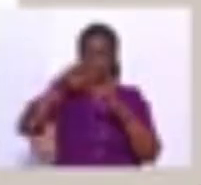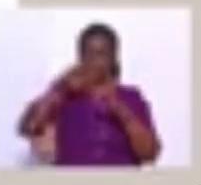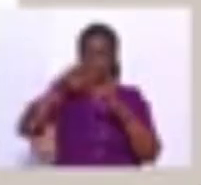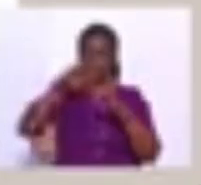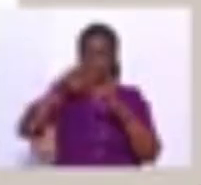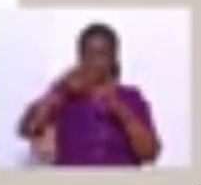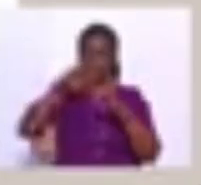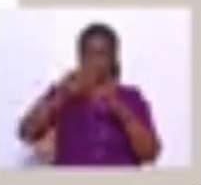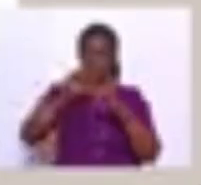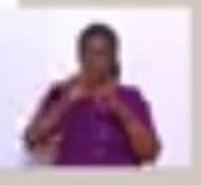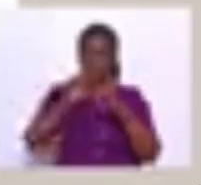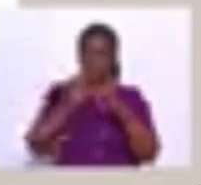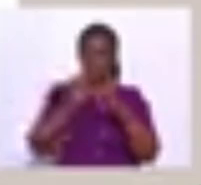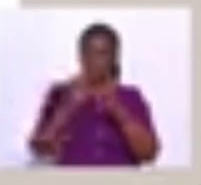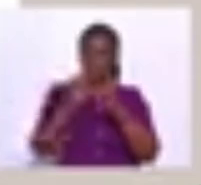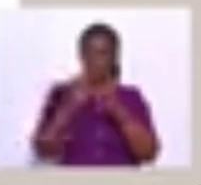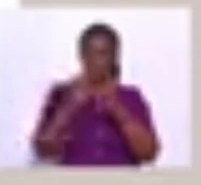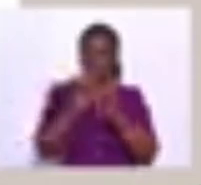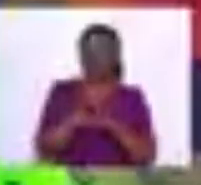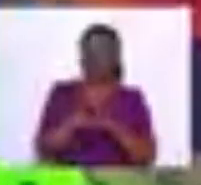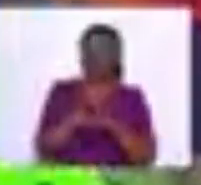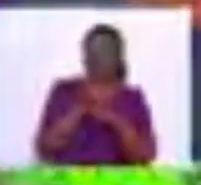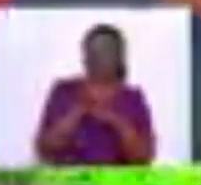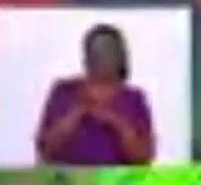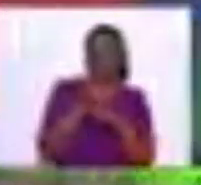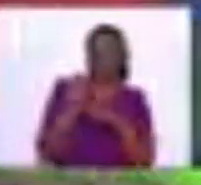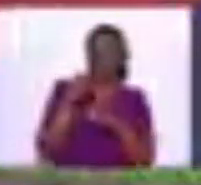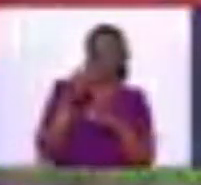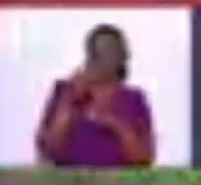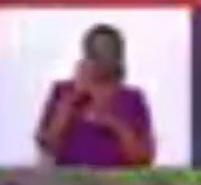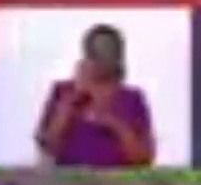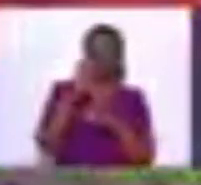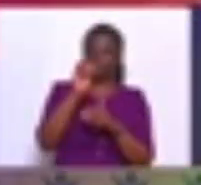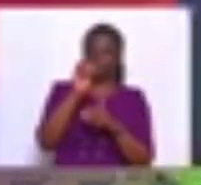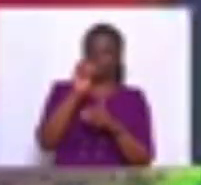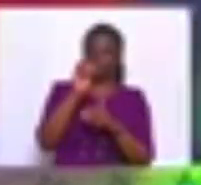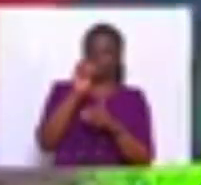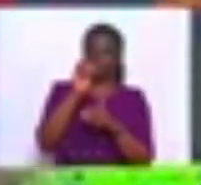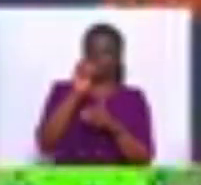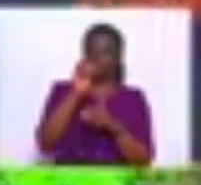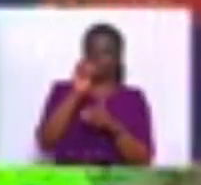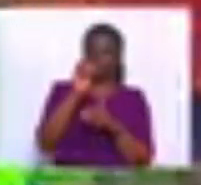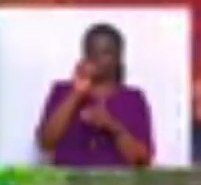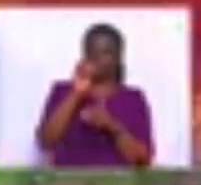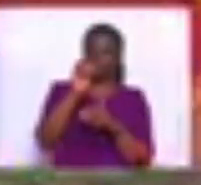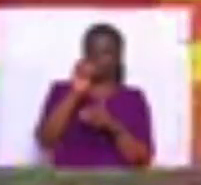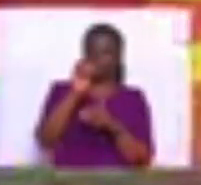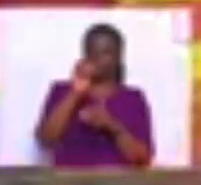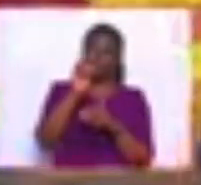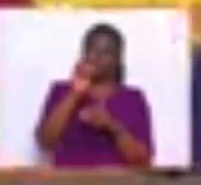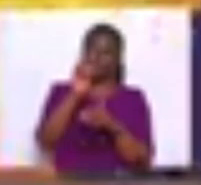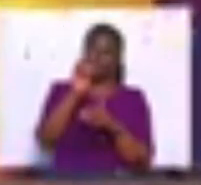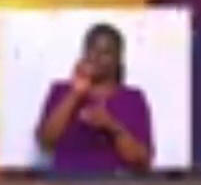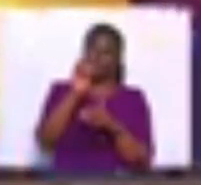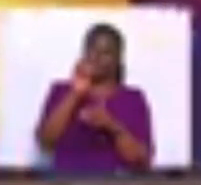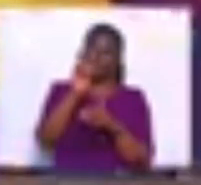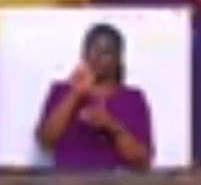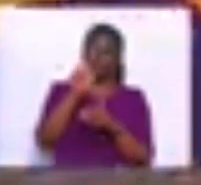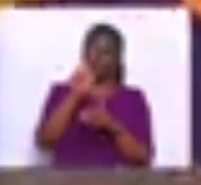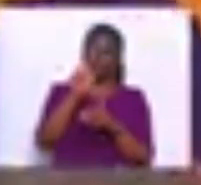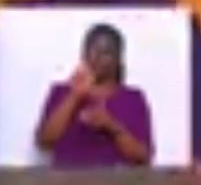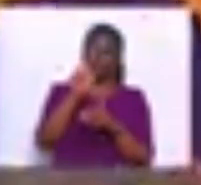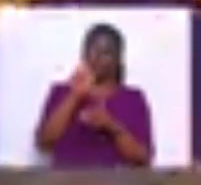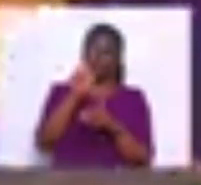In fact, in Great Britain a few years ago, they did a study that showed just 30 grams of red meat per